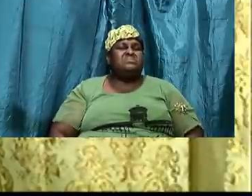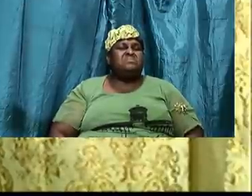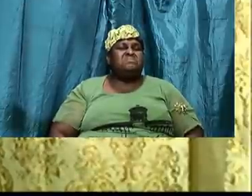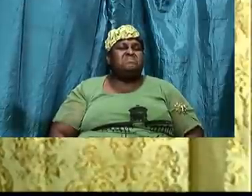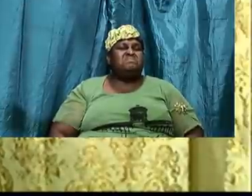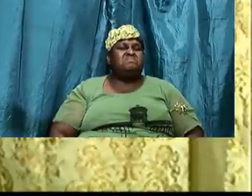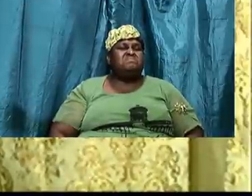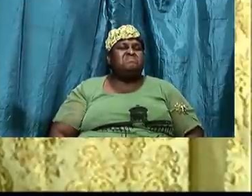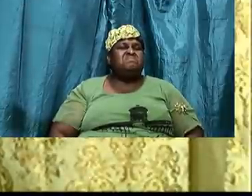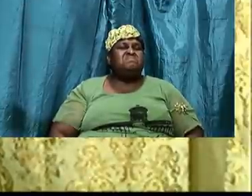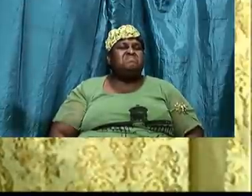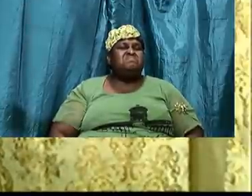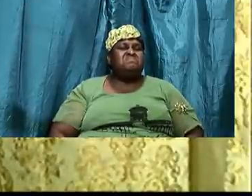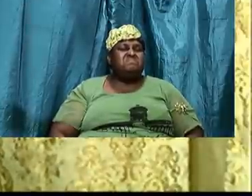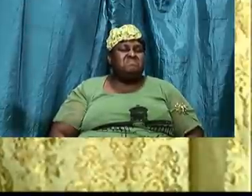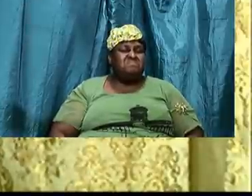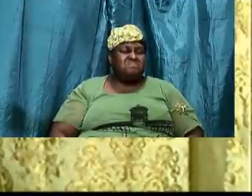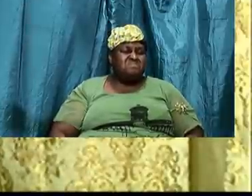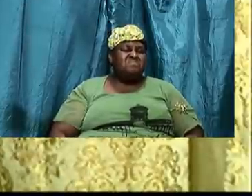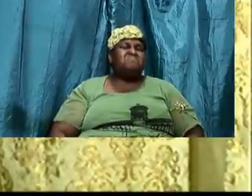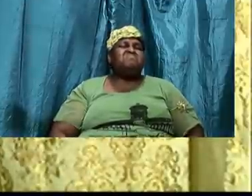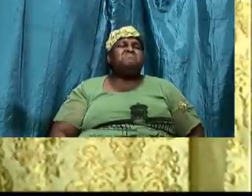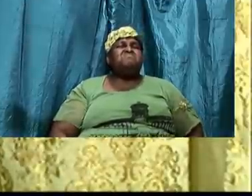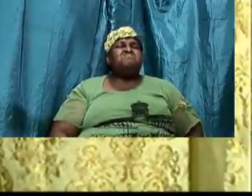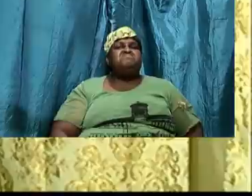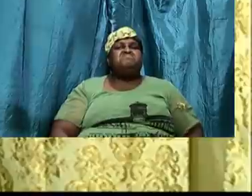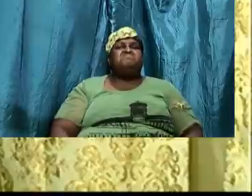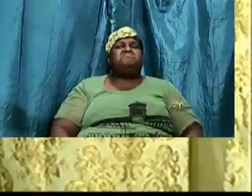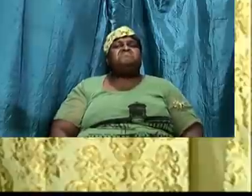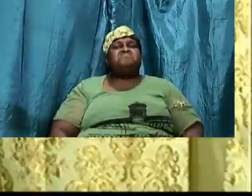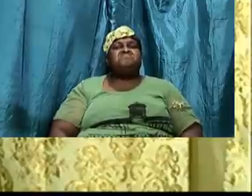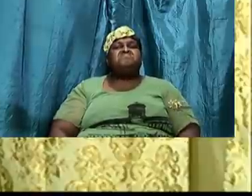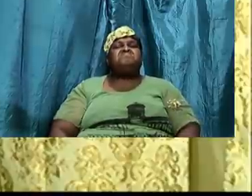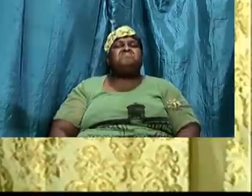Principalities and powers and rulers. Against spiritual wickedness.